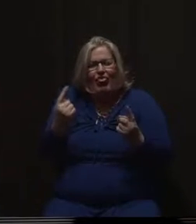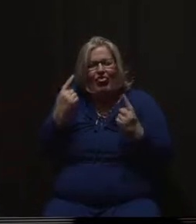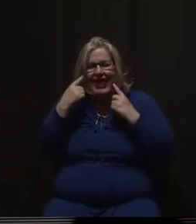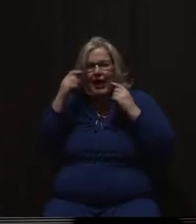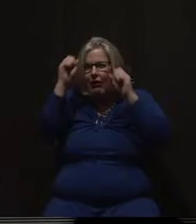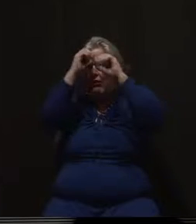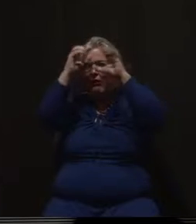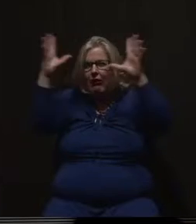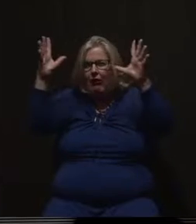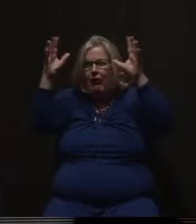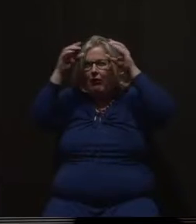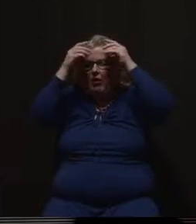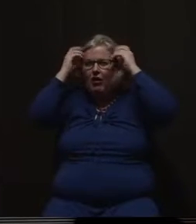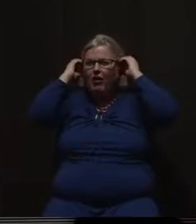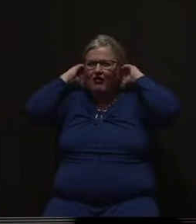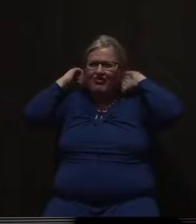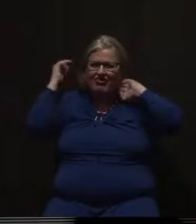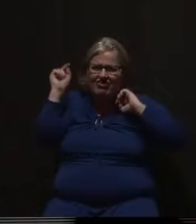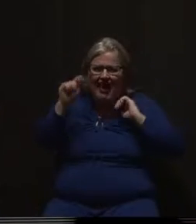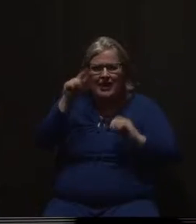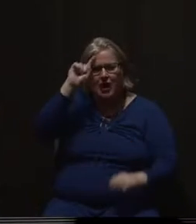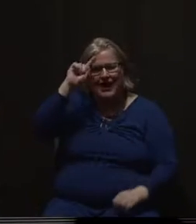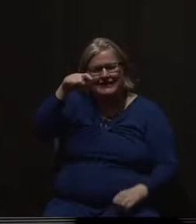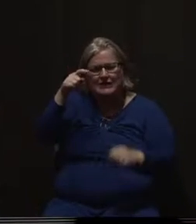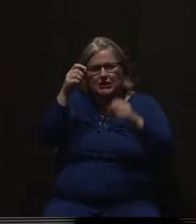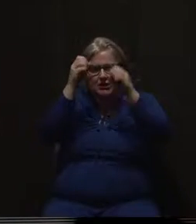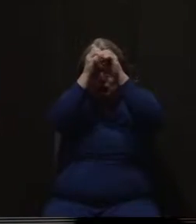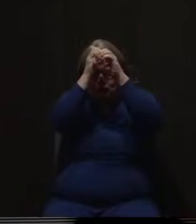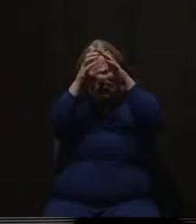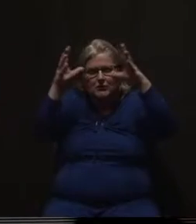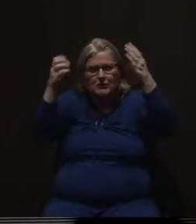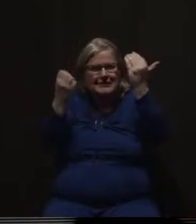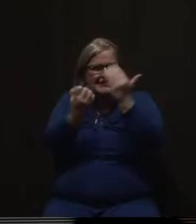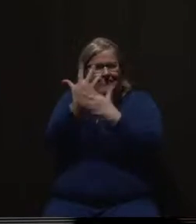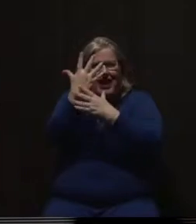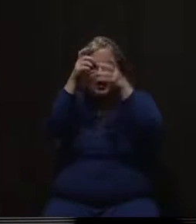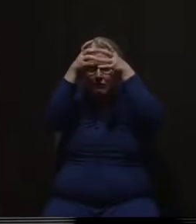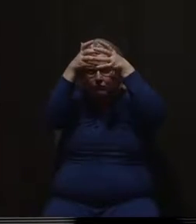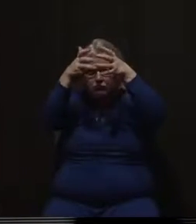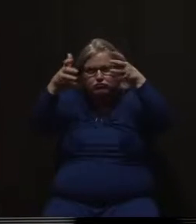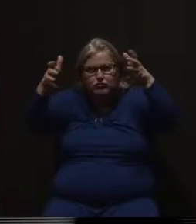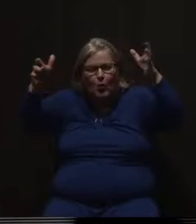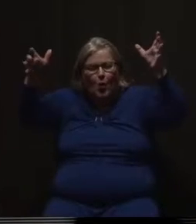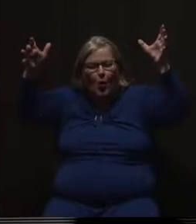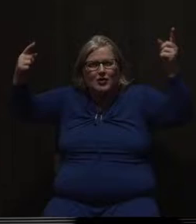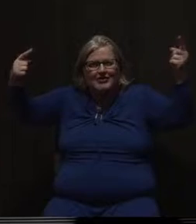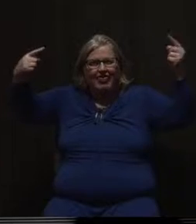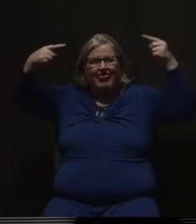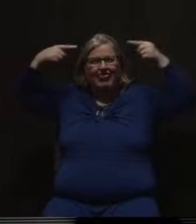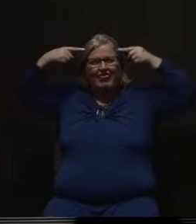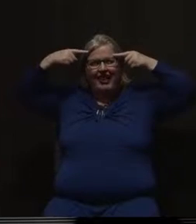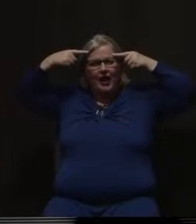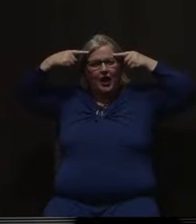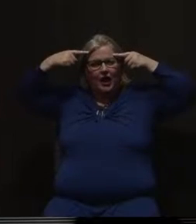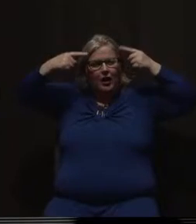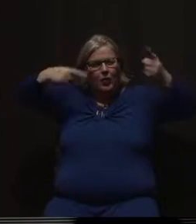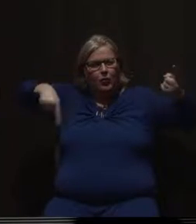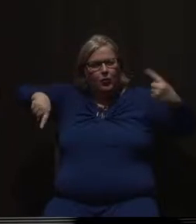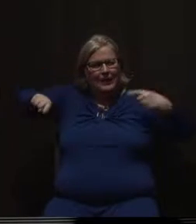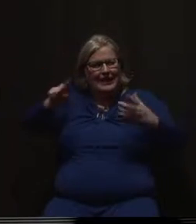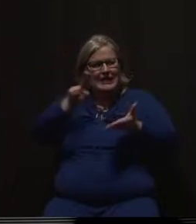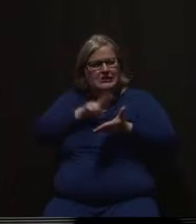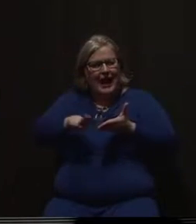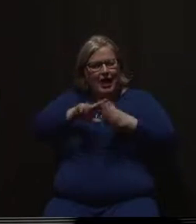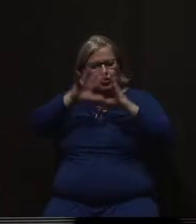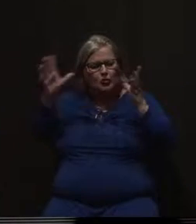of it, and to expand that concept, and that's what I find so interesting with her. And also because it's kind